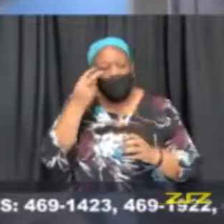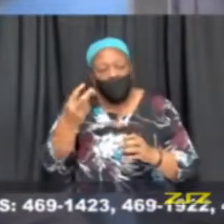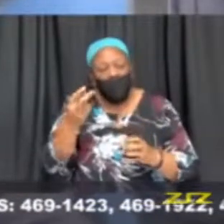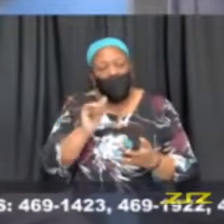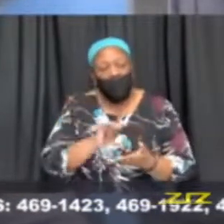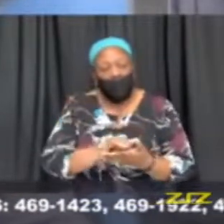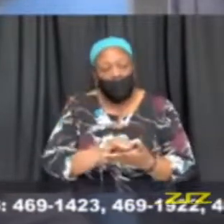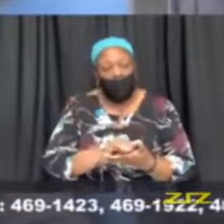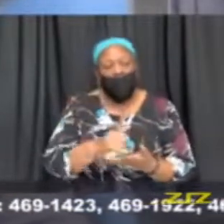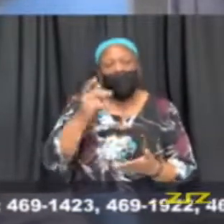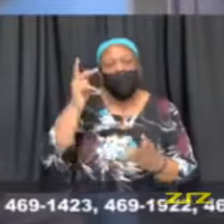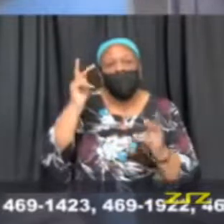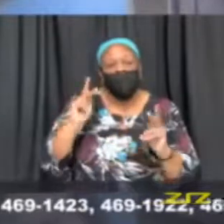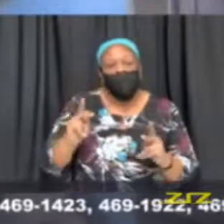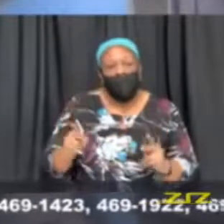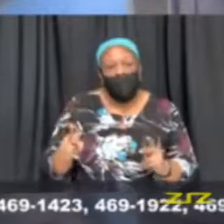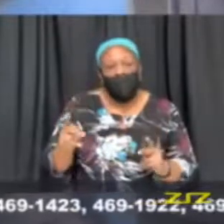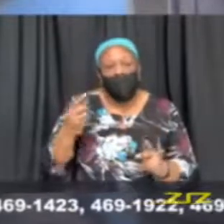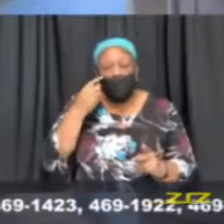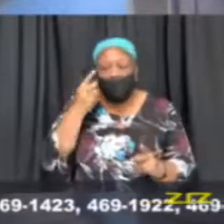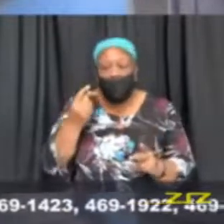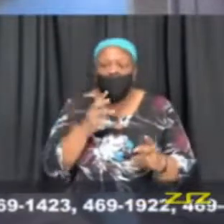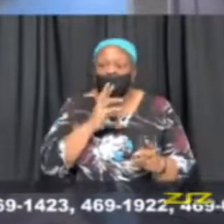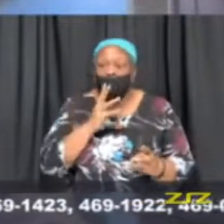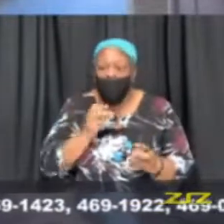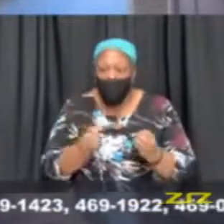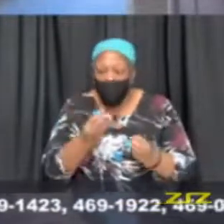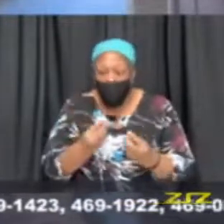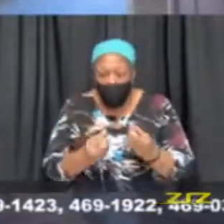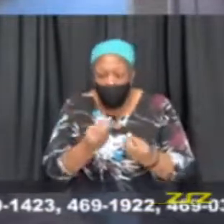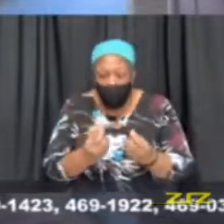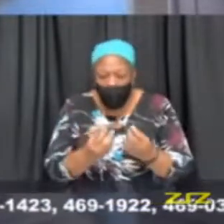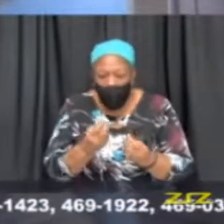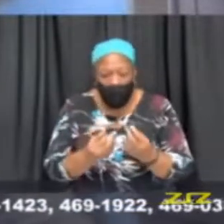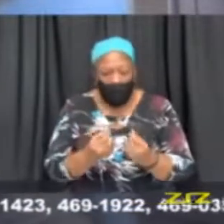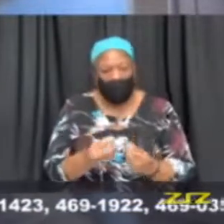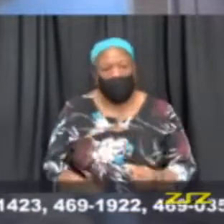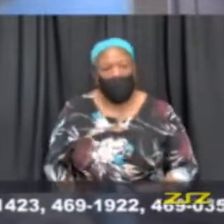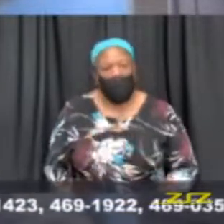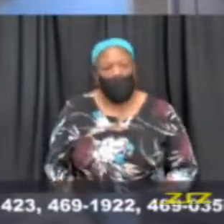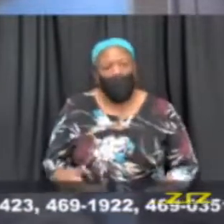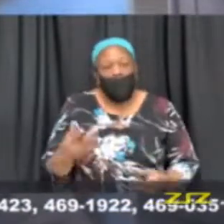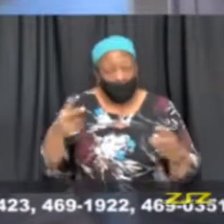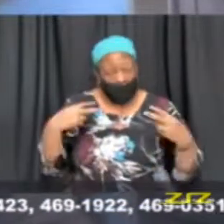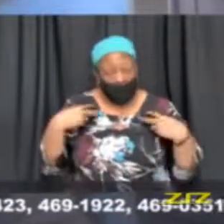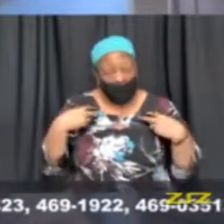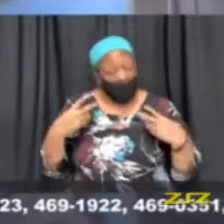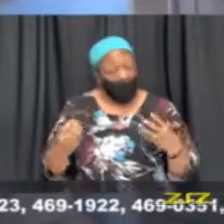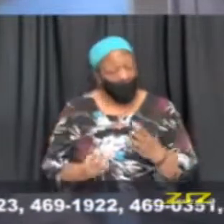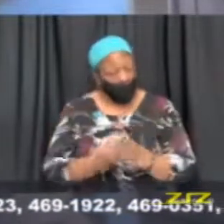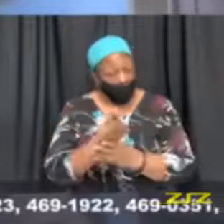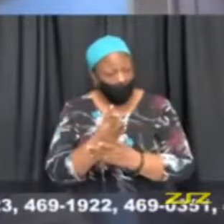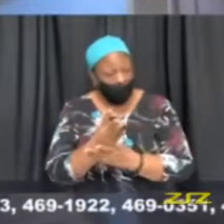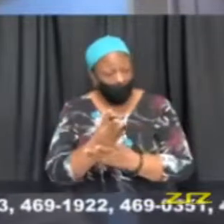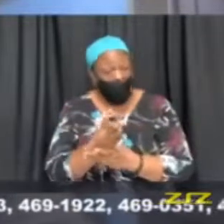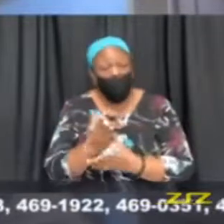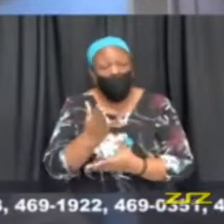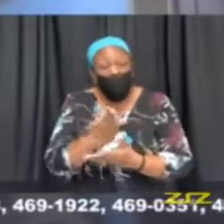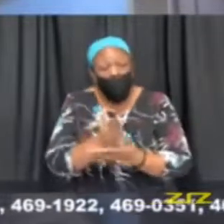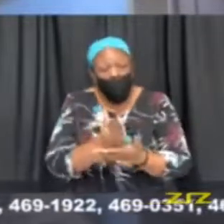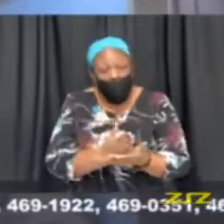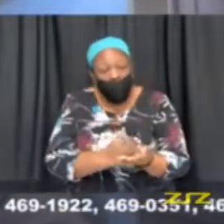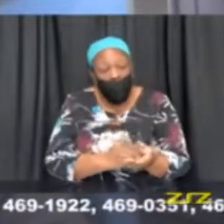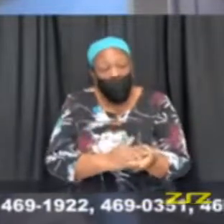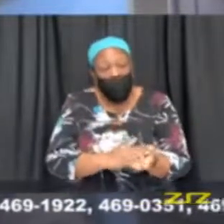dormant is actually one word. When I was in school, I used that word. But scientists are now trying to get away from the word